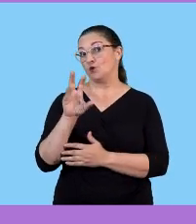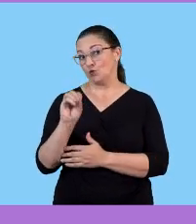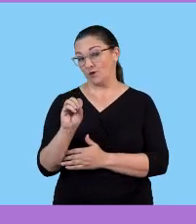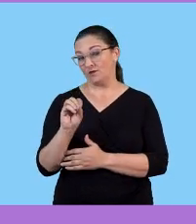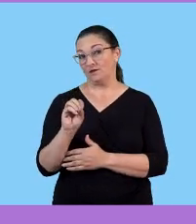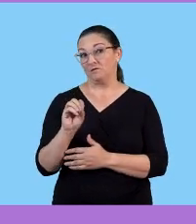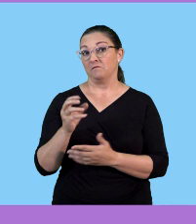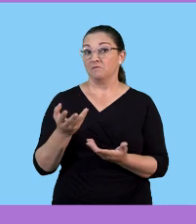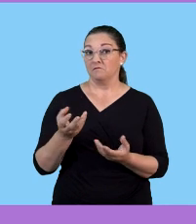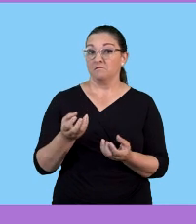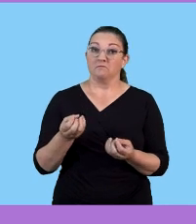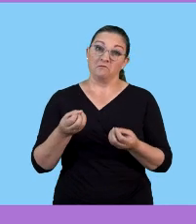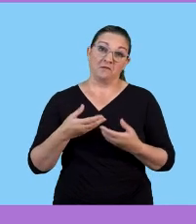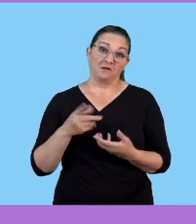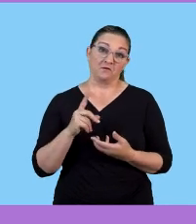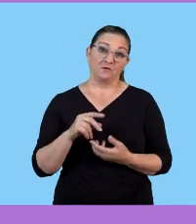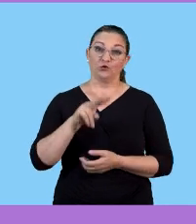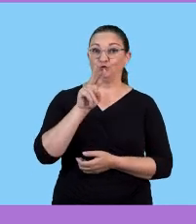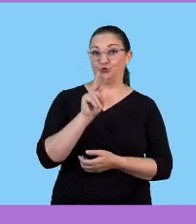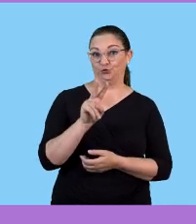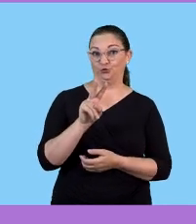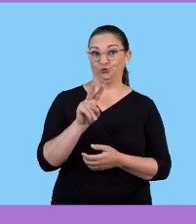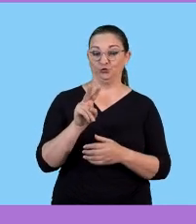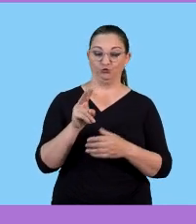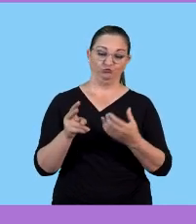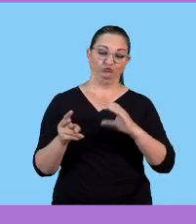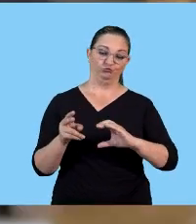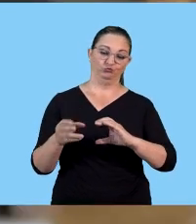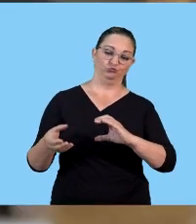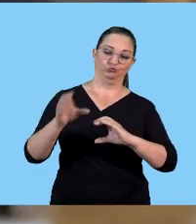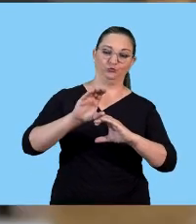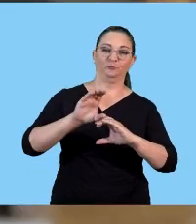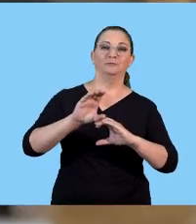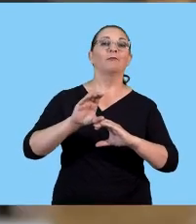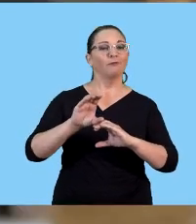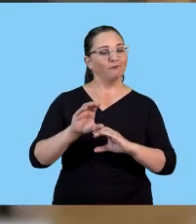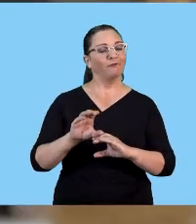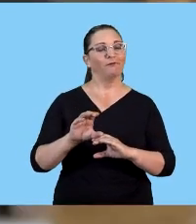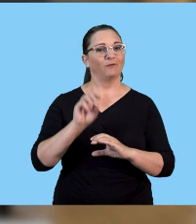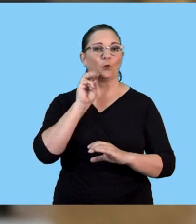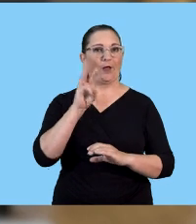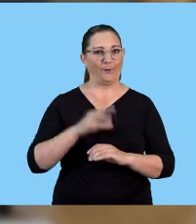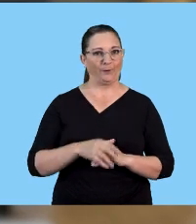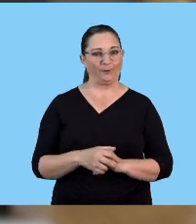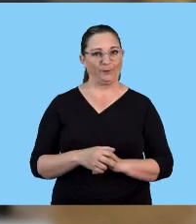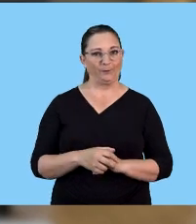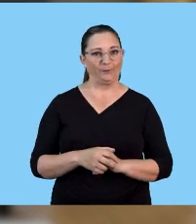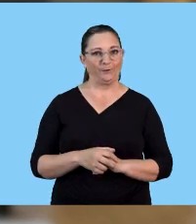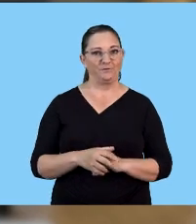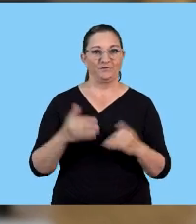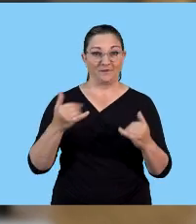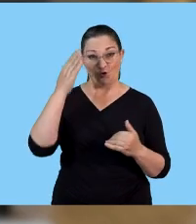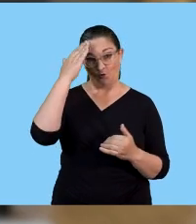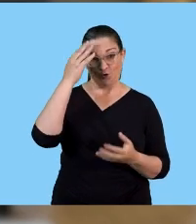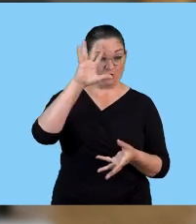Wow. There we go. We're almost there. So we know the total amounts that can fit across the length, across the